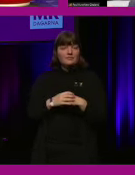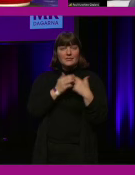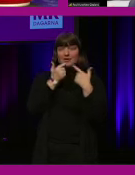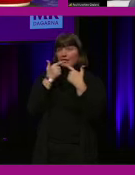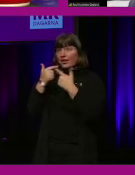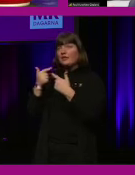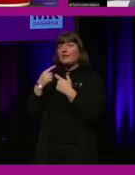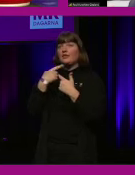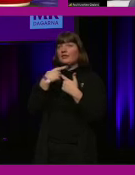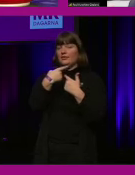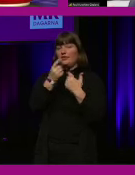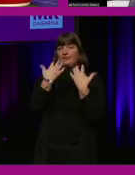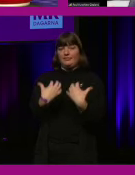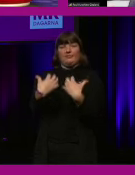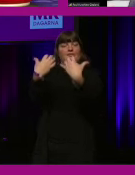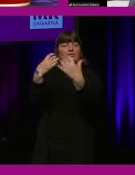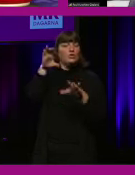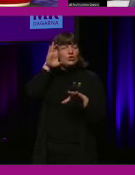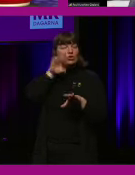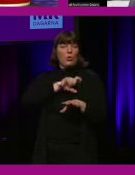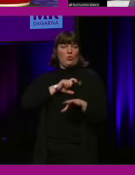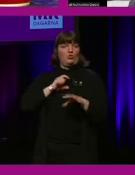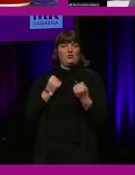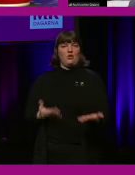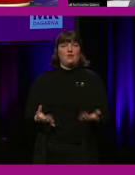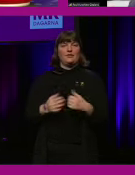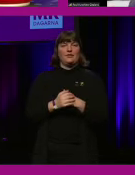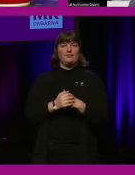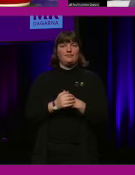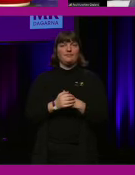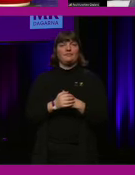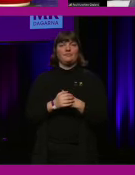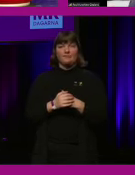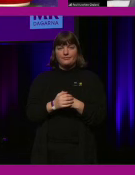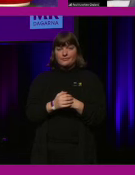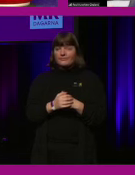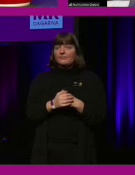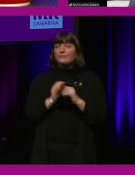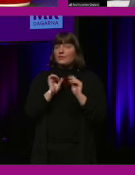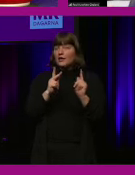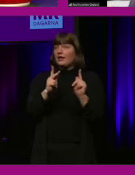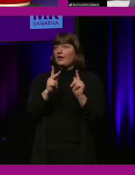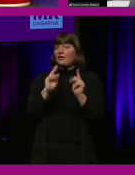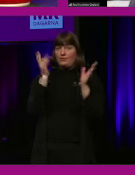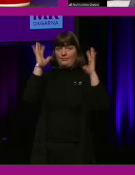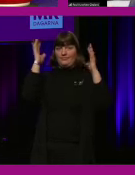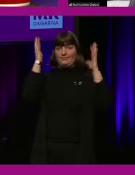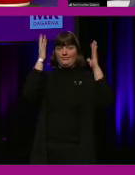all for joining us in this discussion. So. All right, so I think we can give the